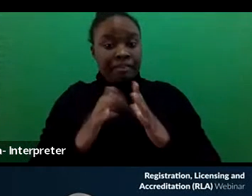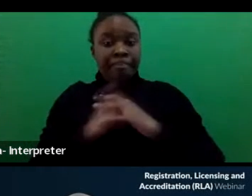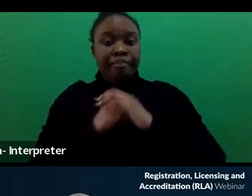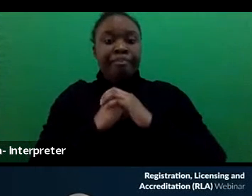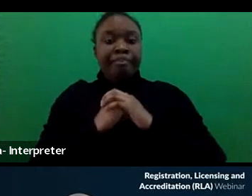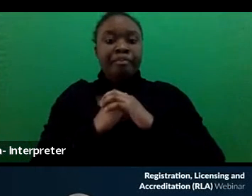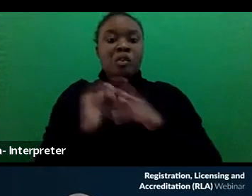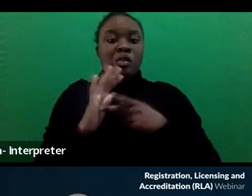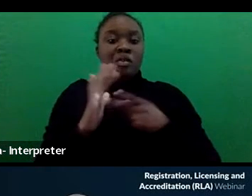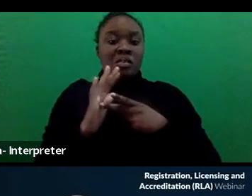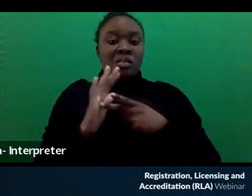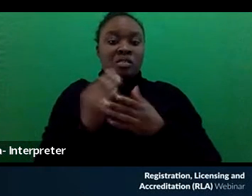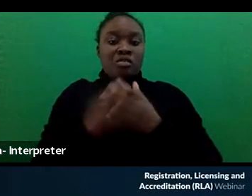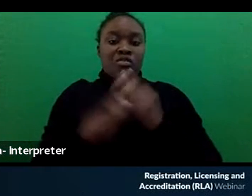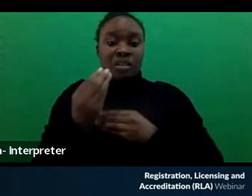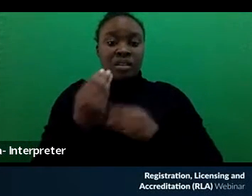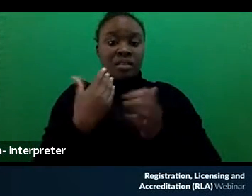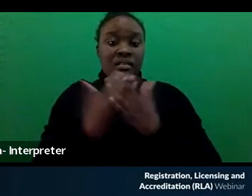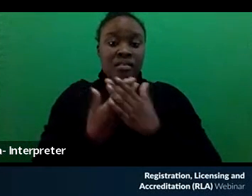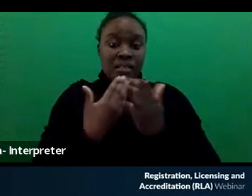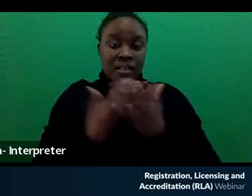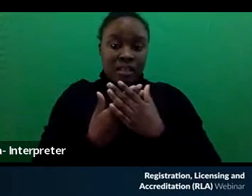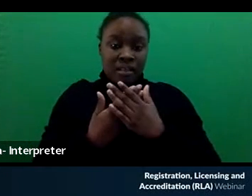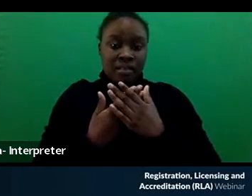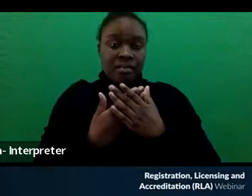the trader will go and